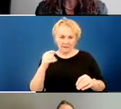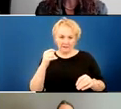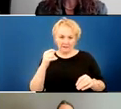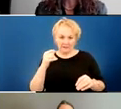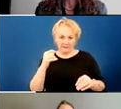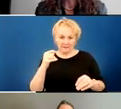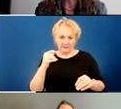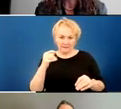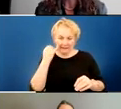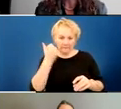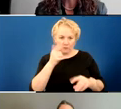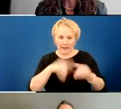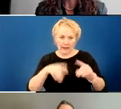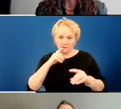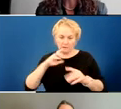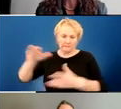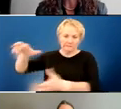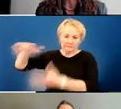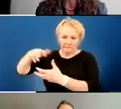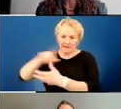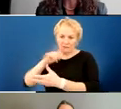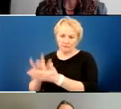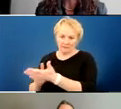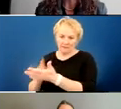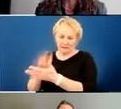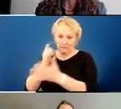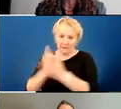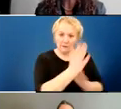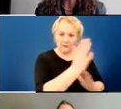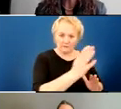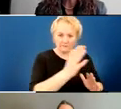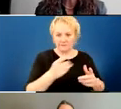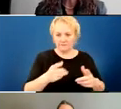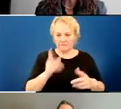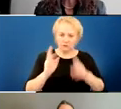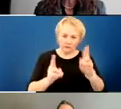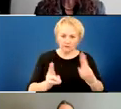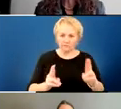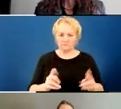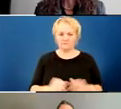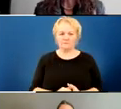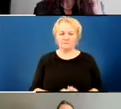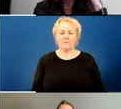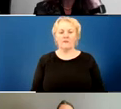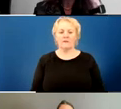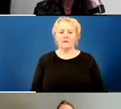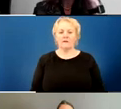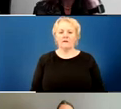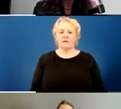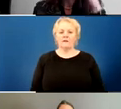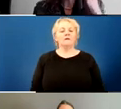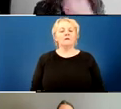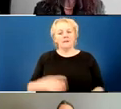your actual medication, if you're having to leave, especially in a hurry. Preparing in